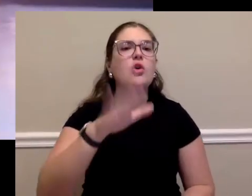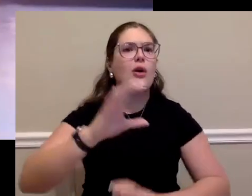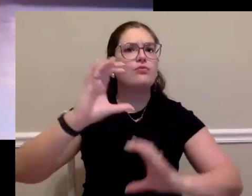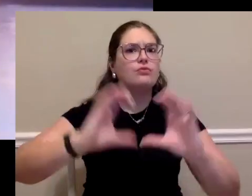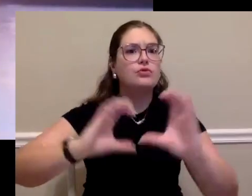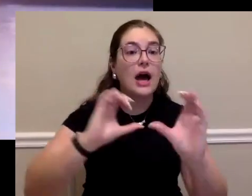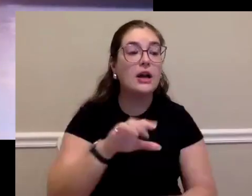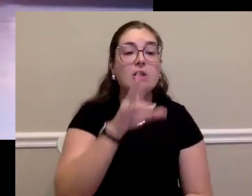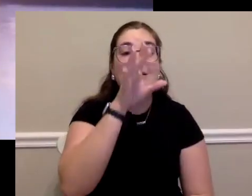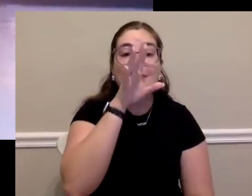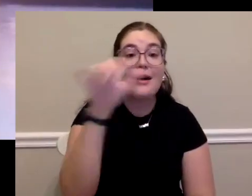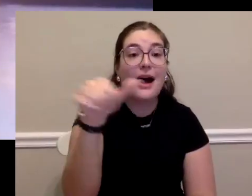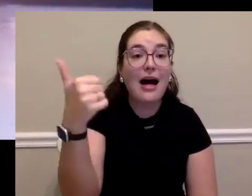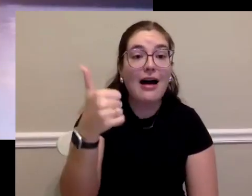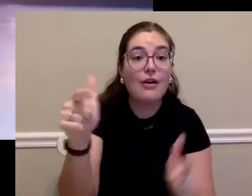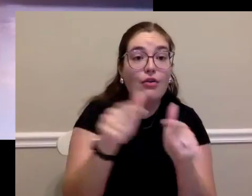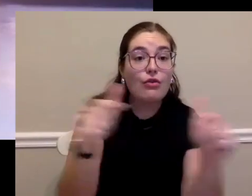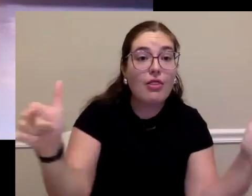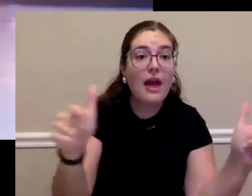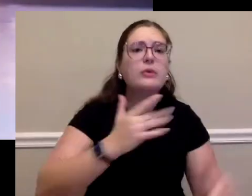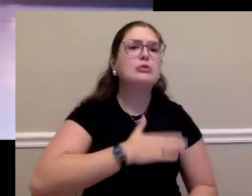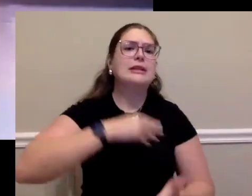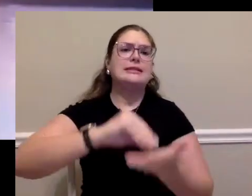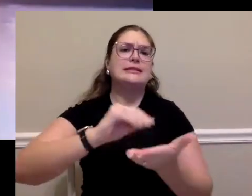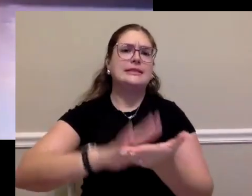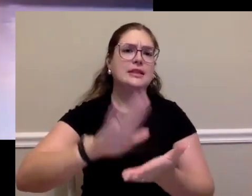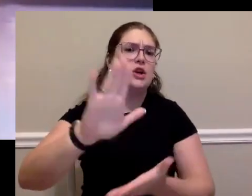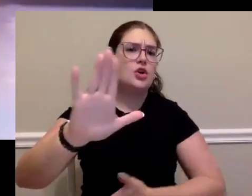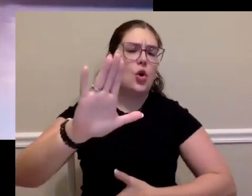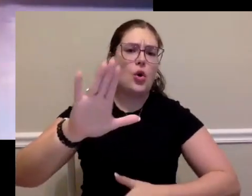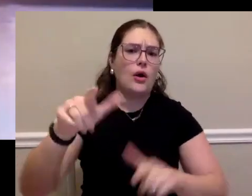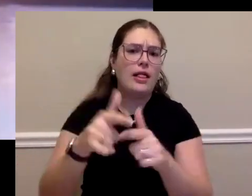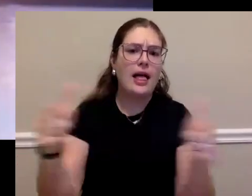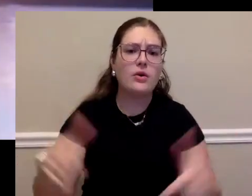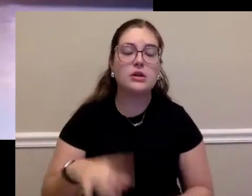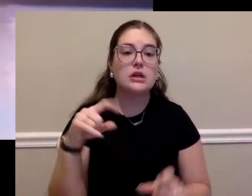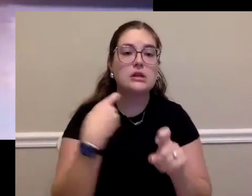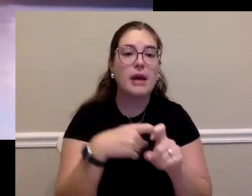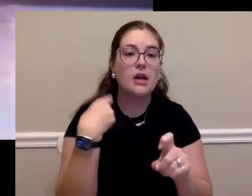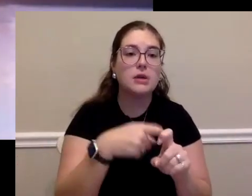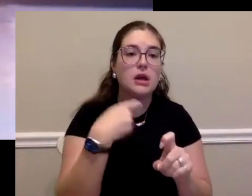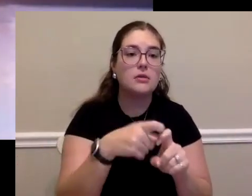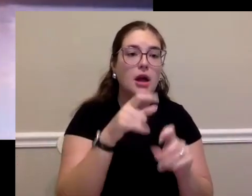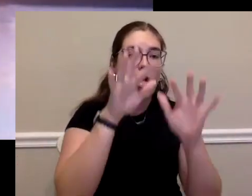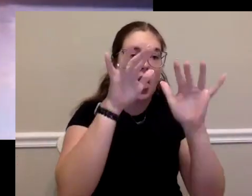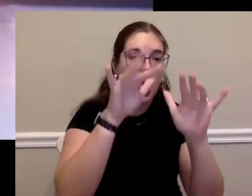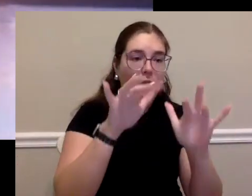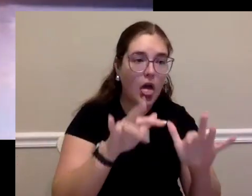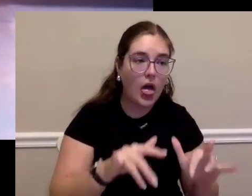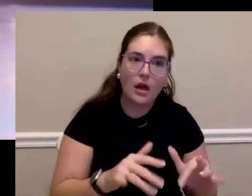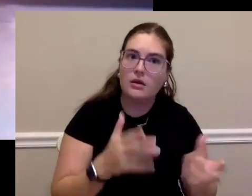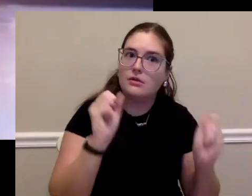you speak a language other than Spanish, put your language in the text, because if everybody speaks Spanish, we can go through the presentation a